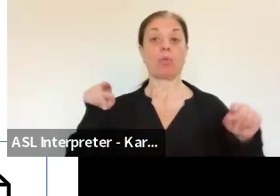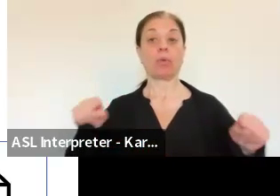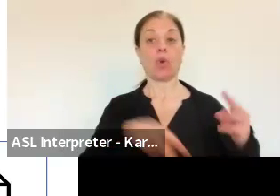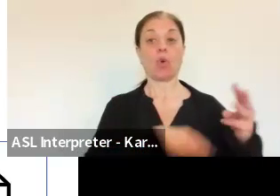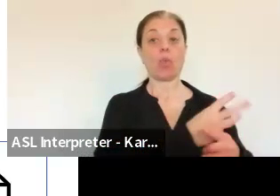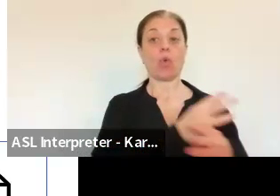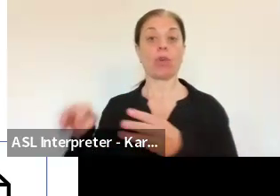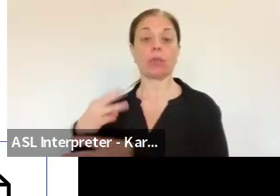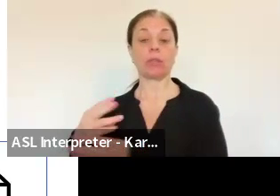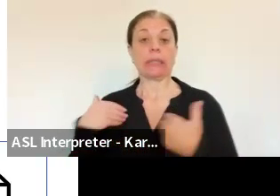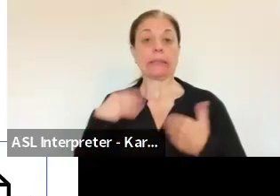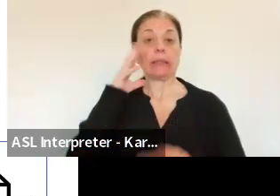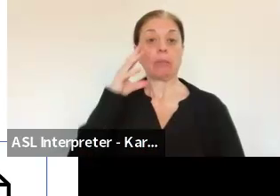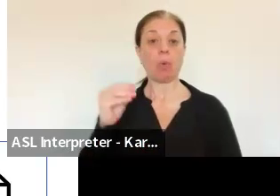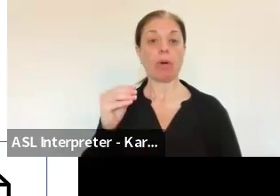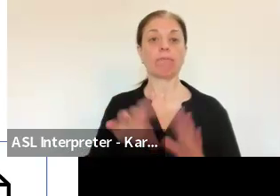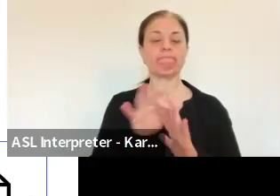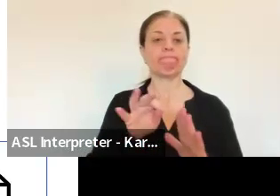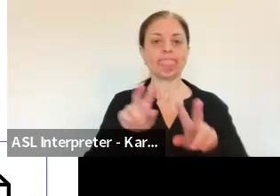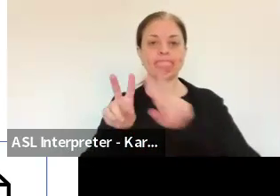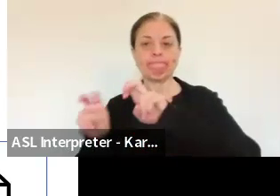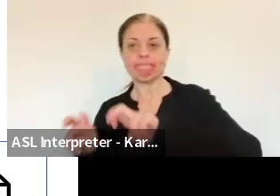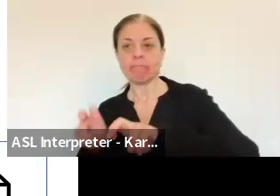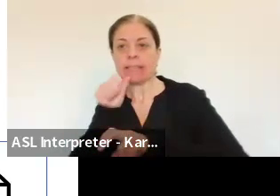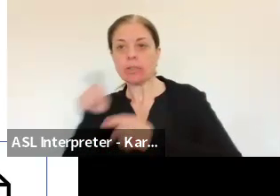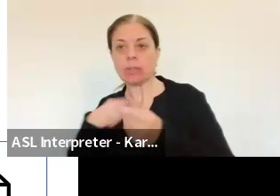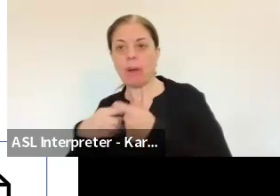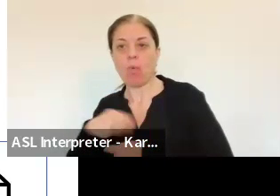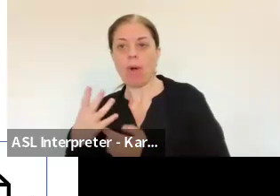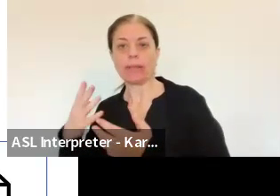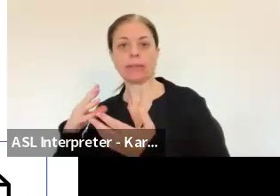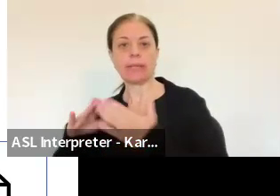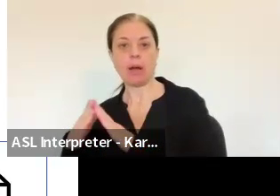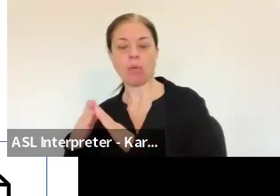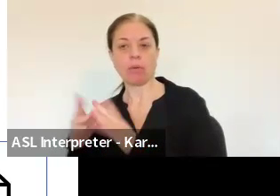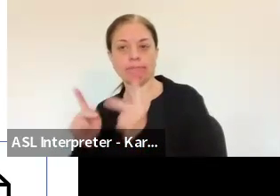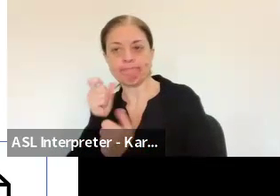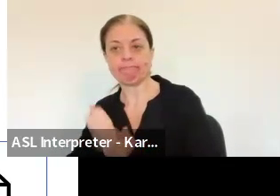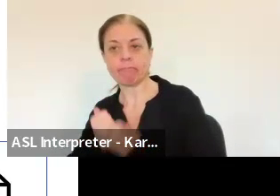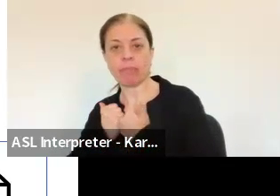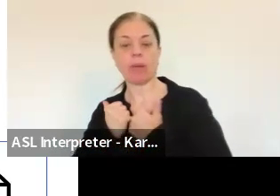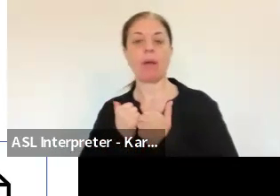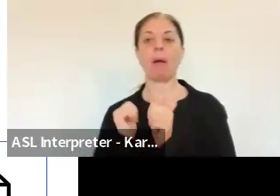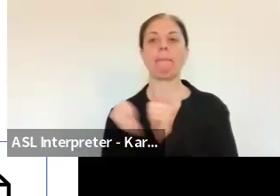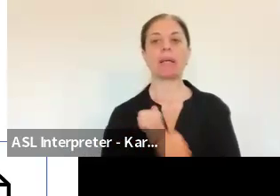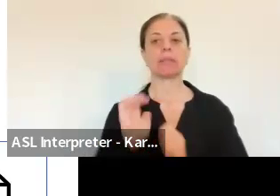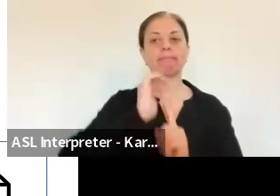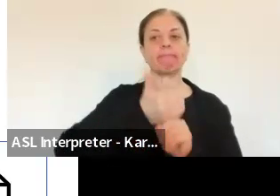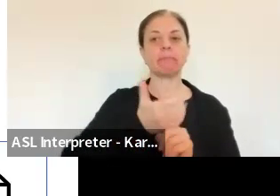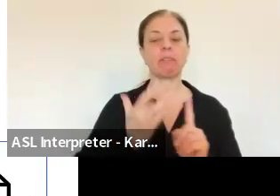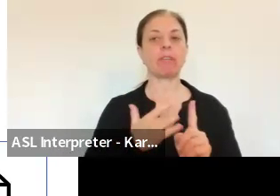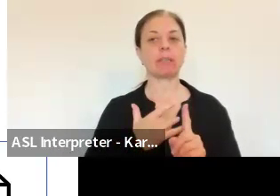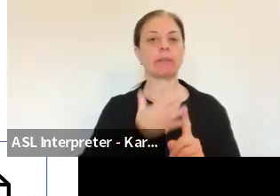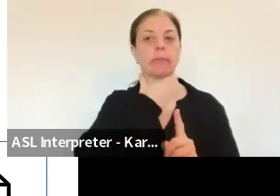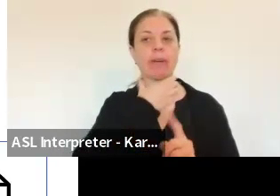boy starts unraveling dark secrets about the white town and its inhabitants. Passing starts to feel even more suffocating and